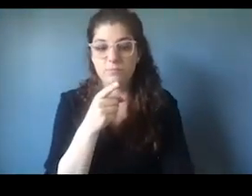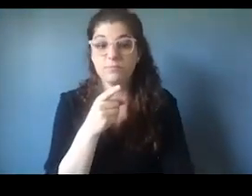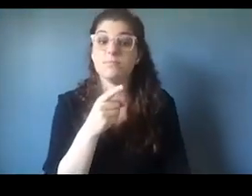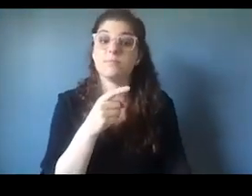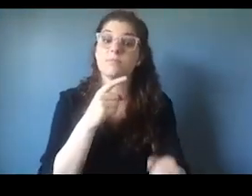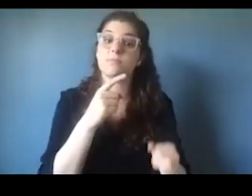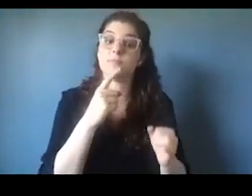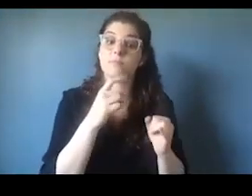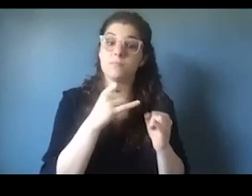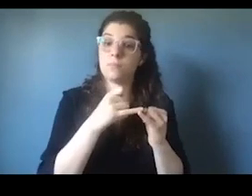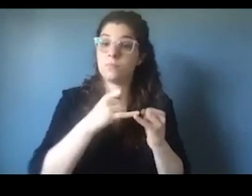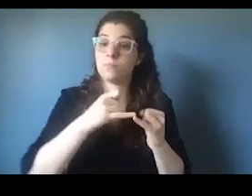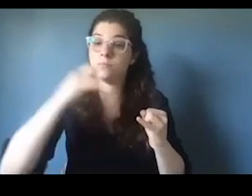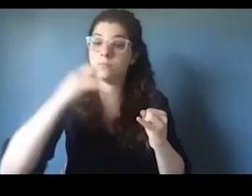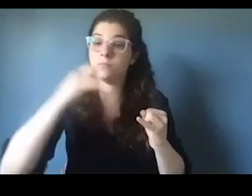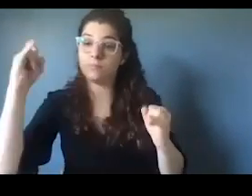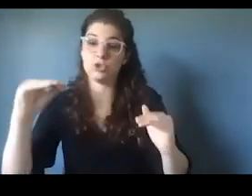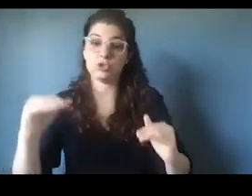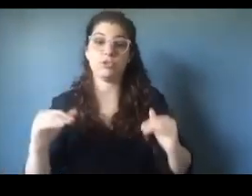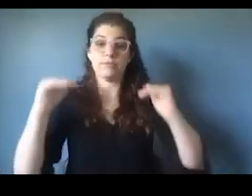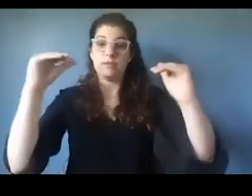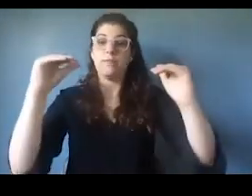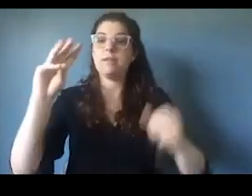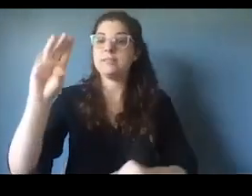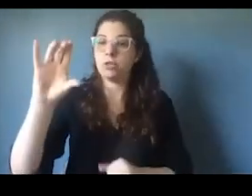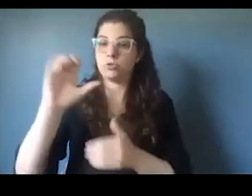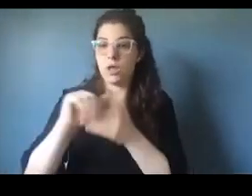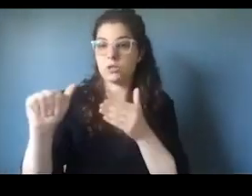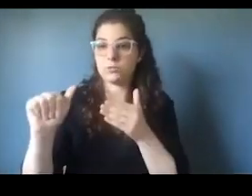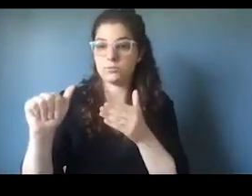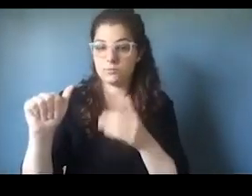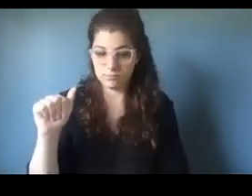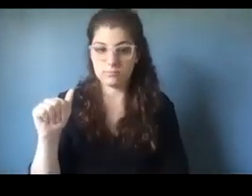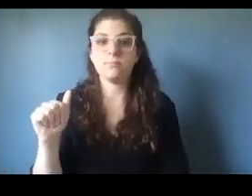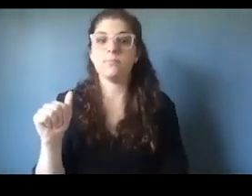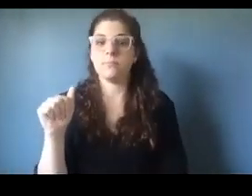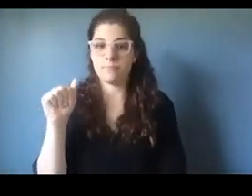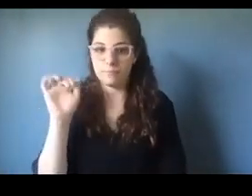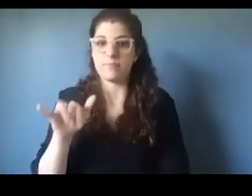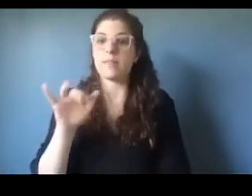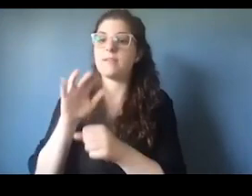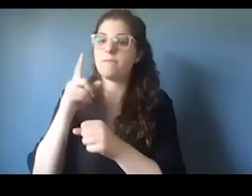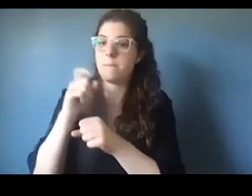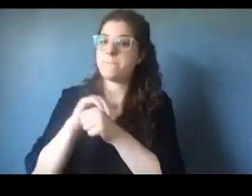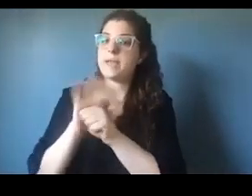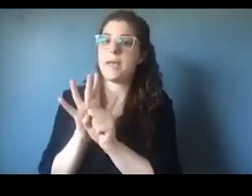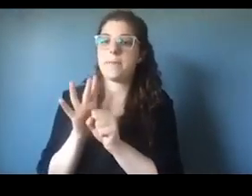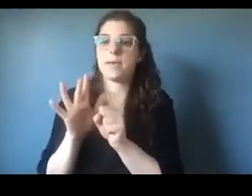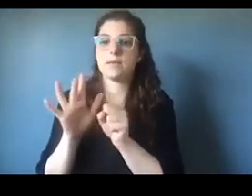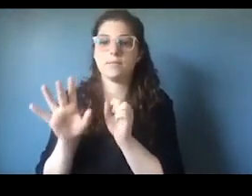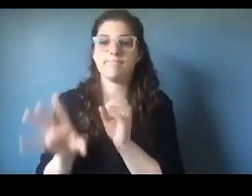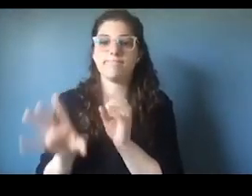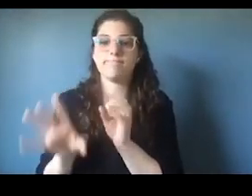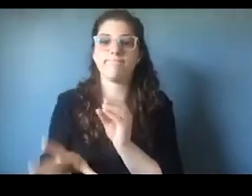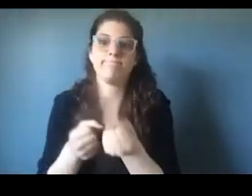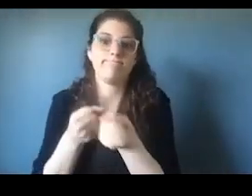by $600, right? And that's really being driven entirely by these pandemic unemployment compensation systems. The